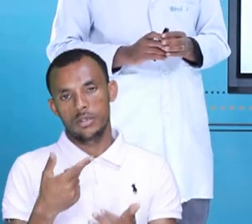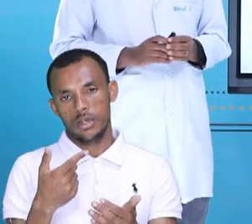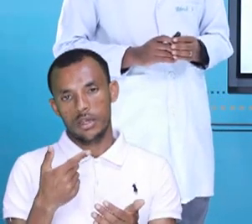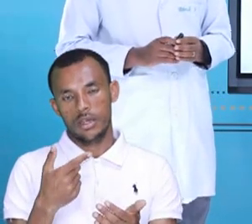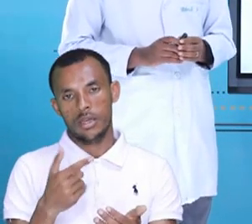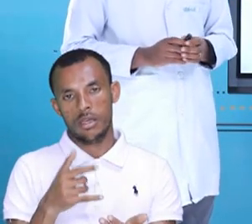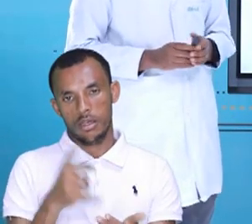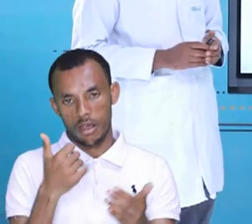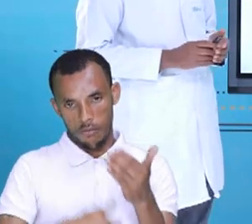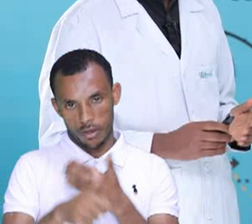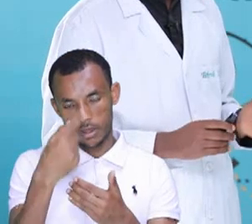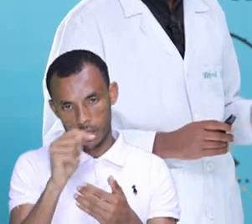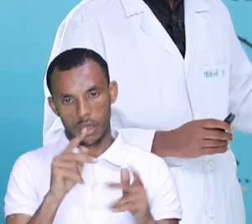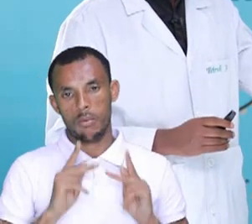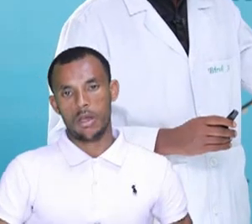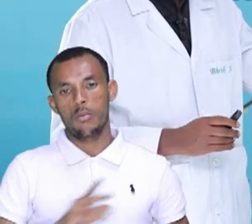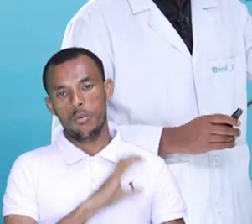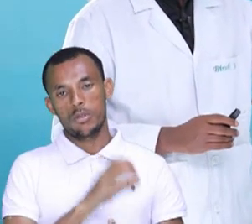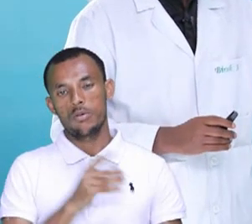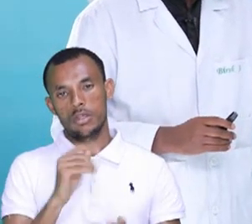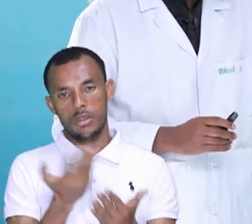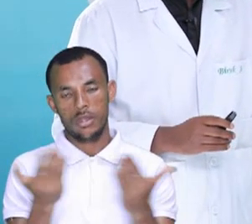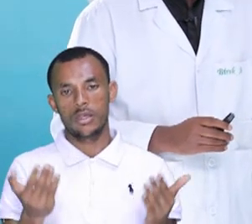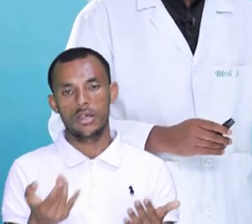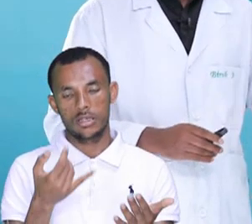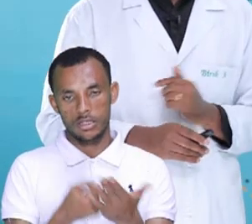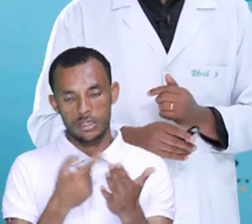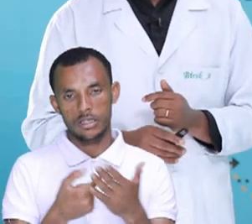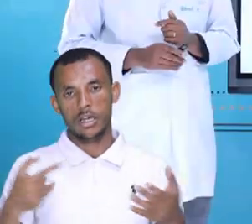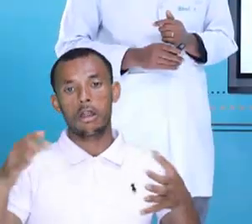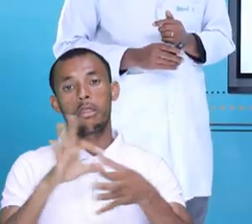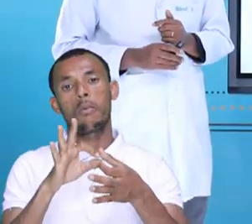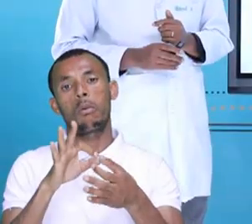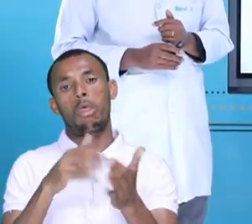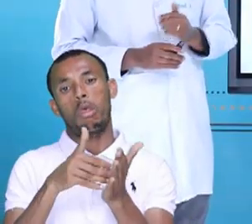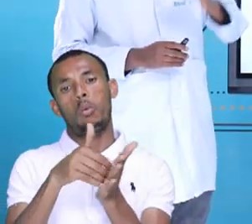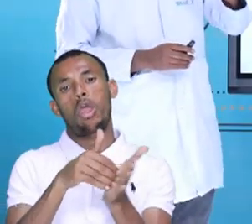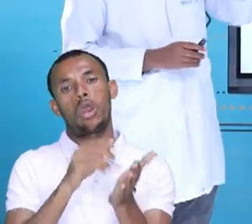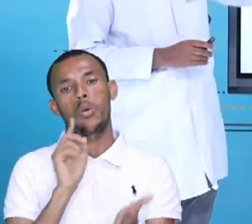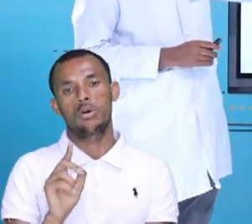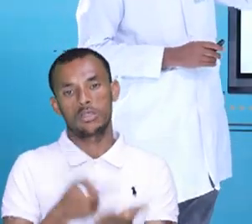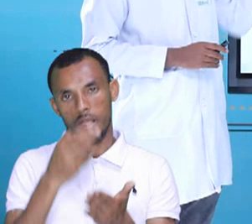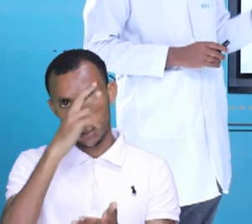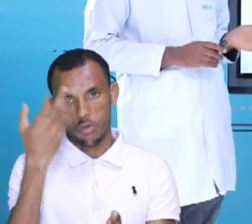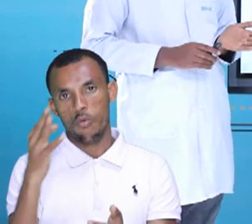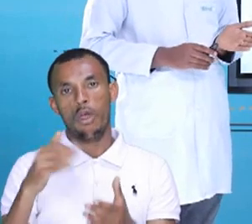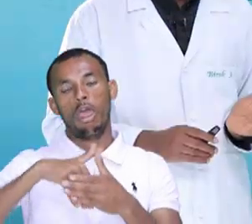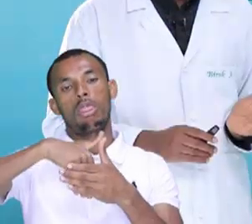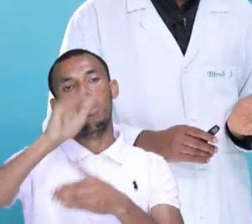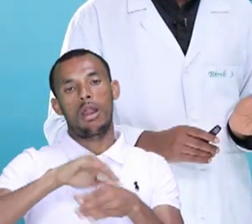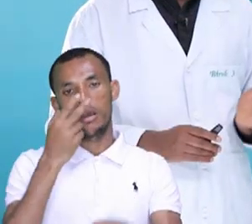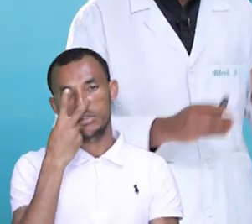chemical properties of the species. This one is relatively weak. In the case of intramolecular